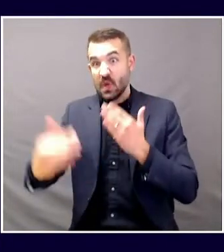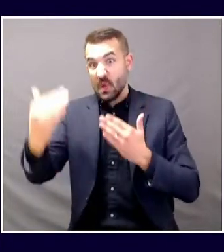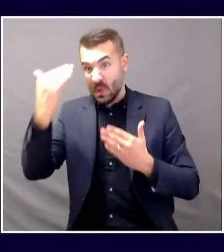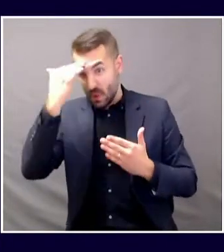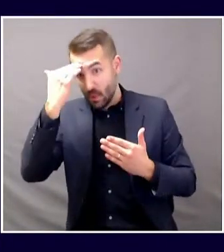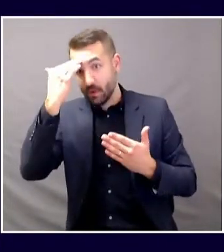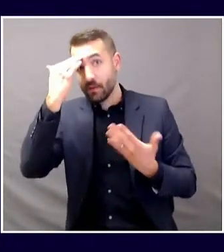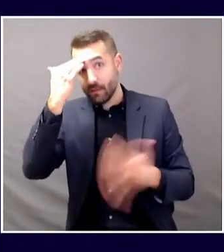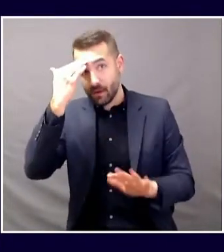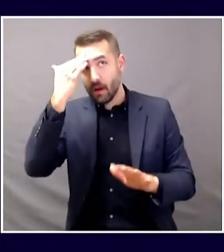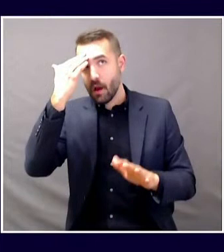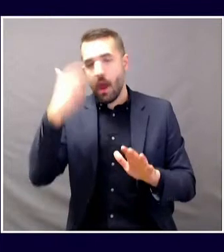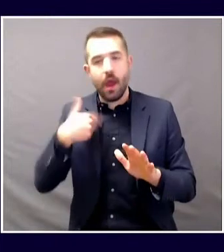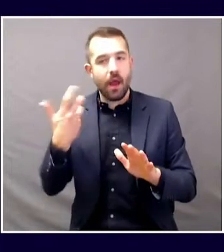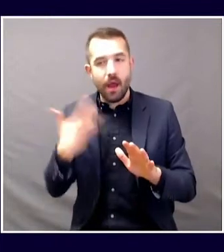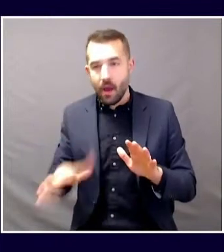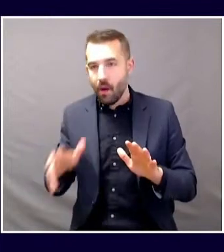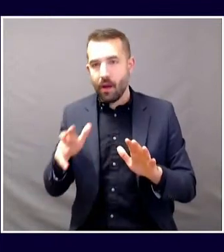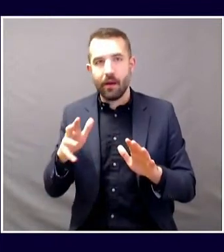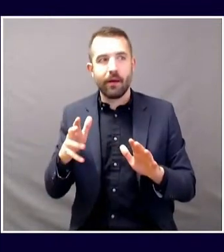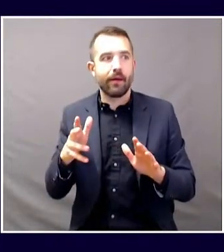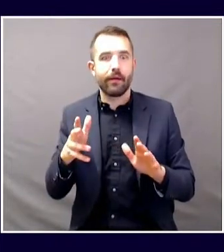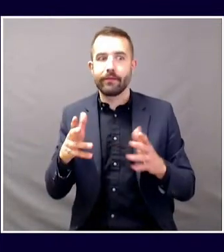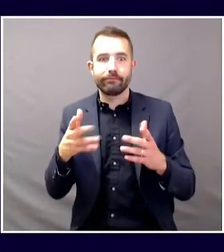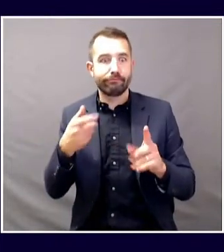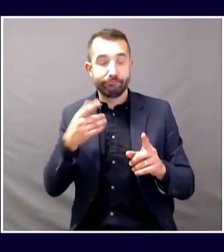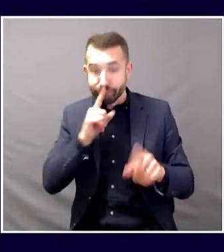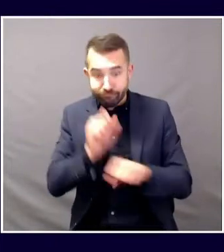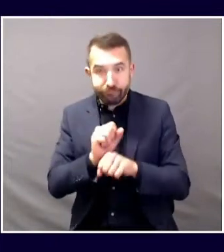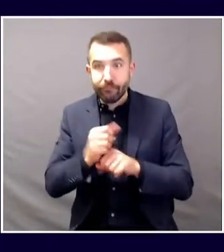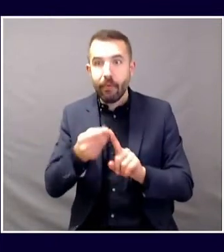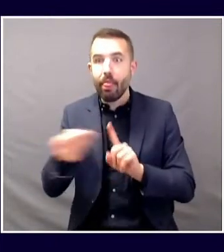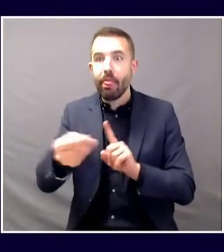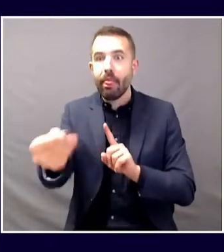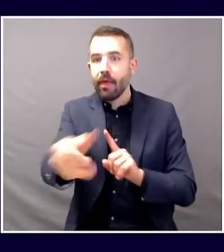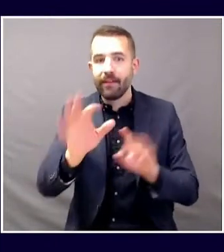potentially affect the other family members.